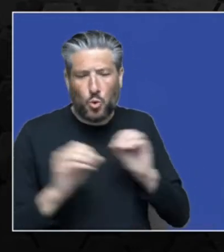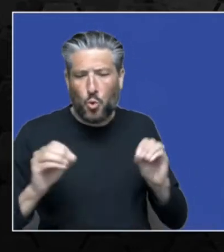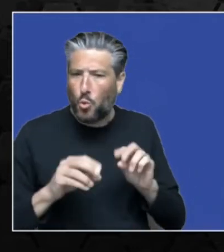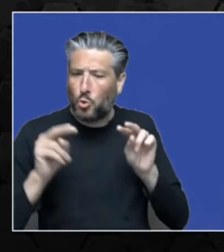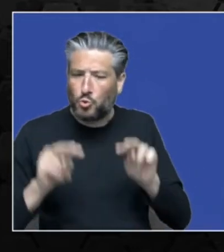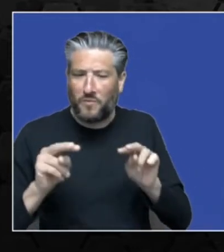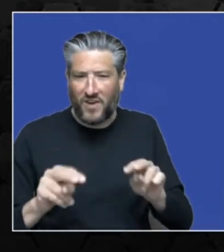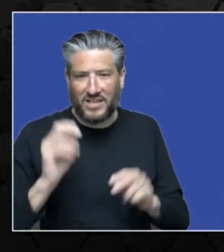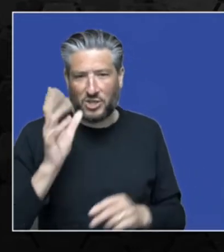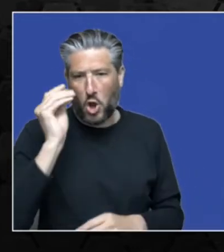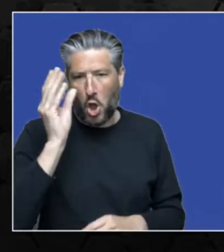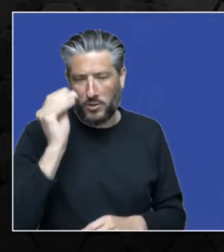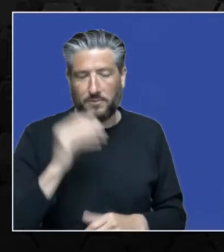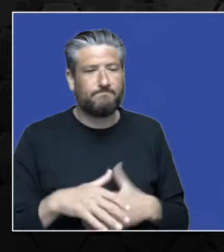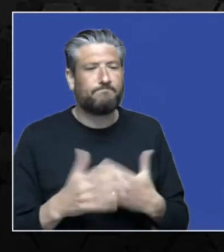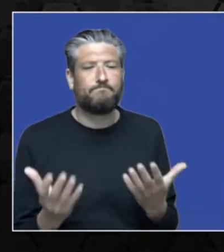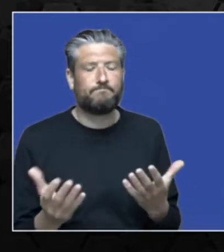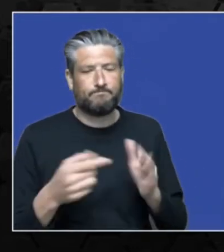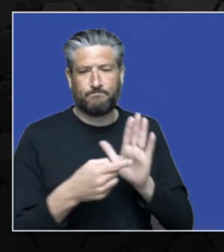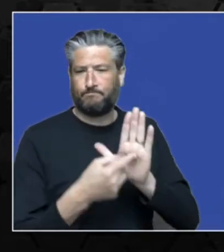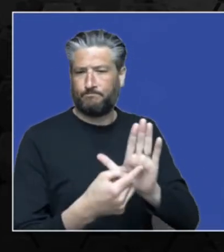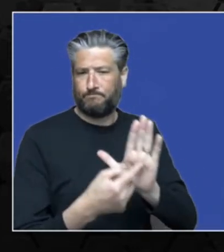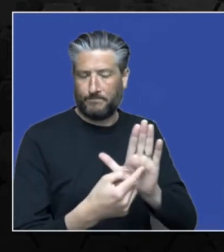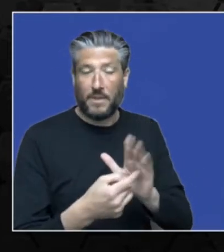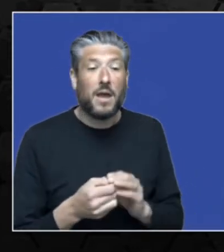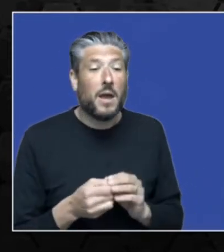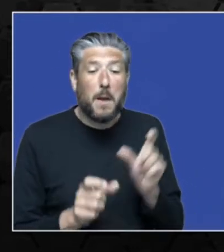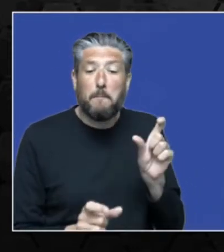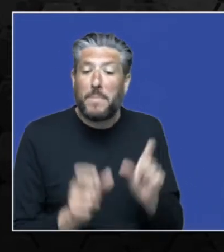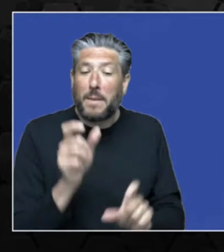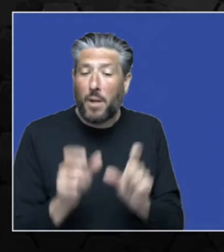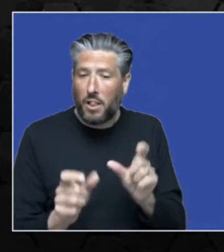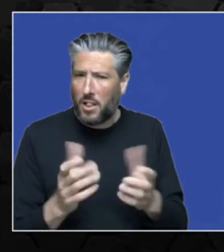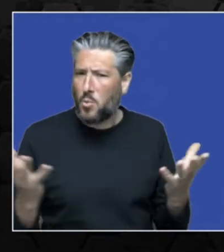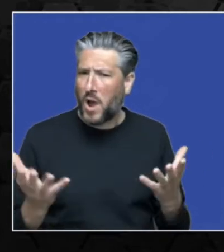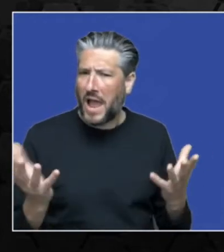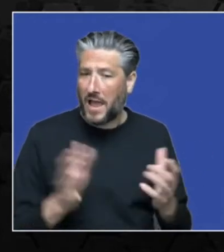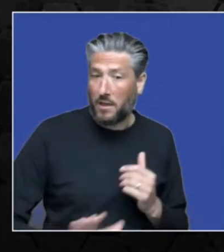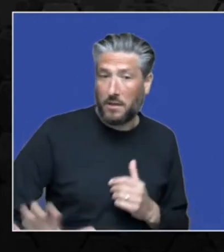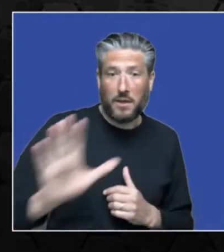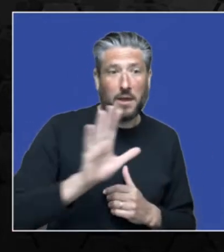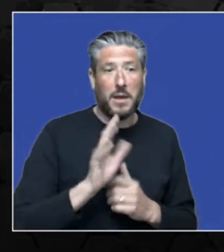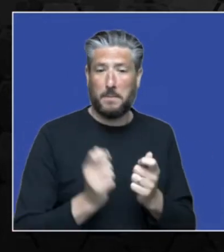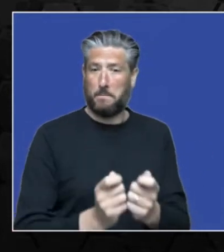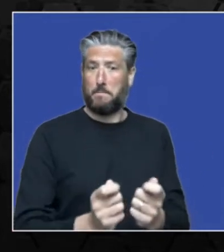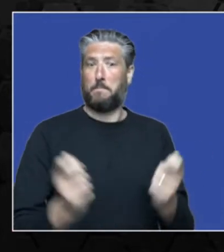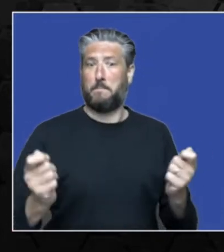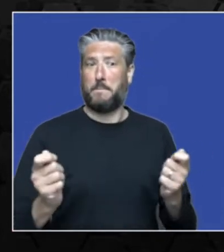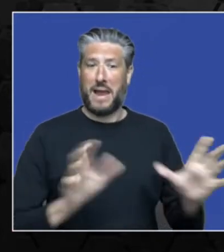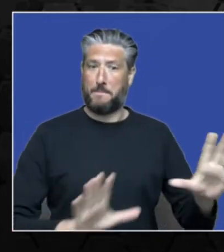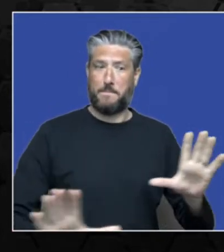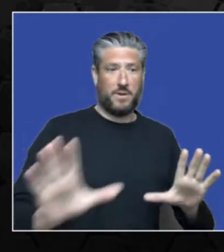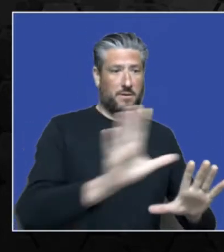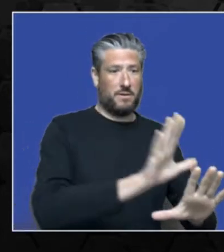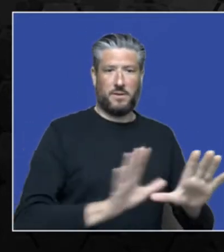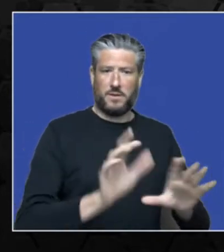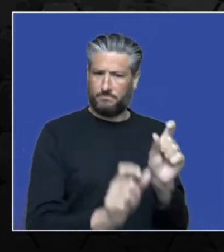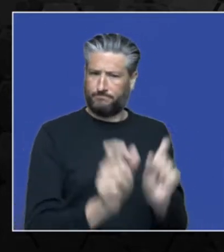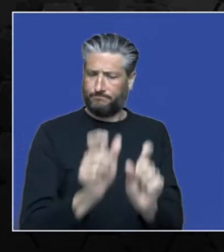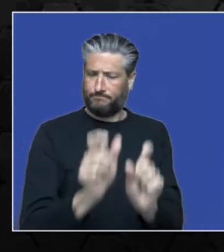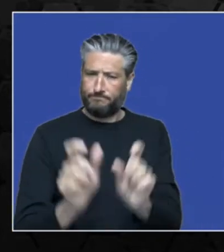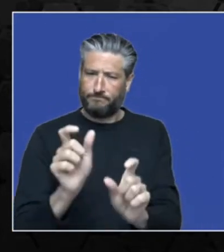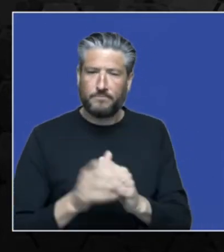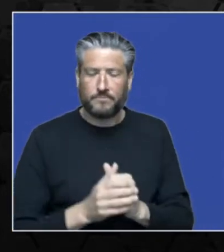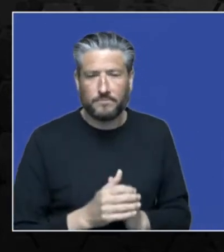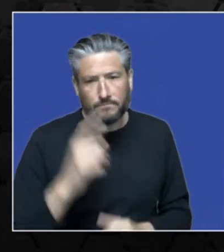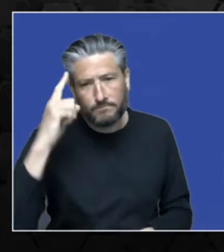like a location of many people on the map. And your goal is that, hey, I want to open 3 pizza shops. So where